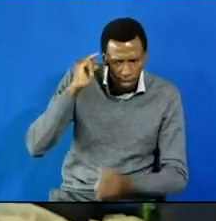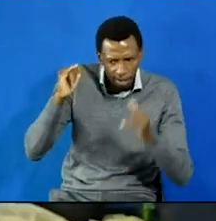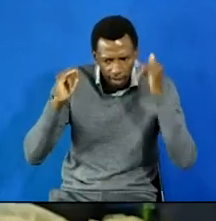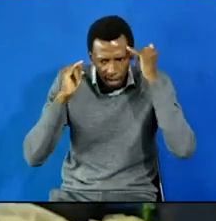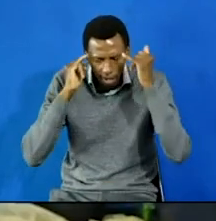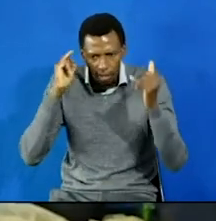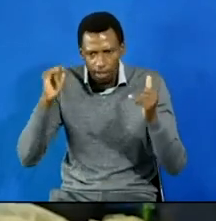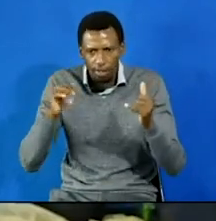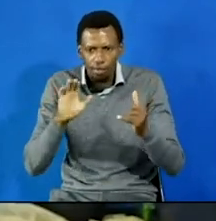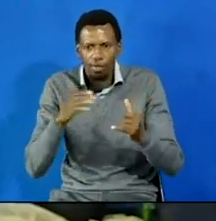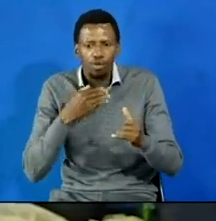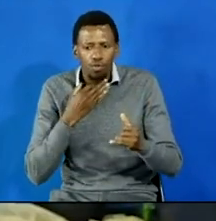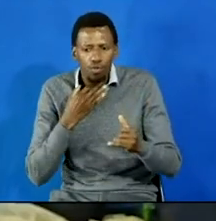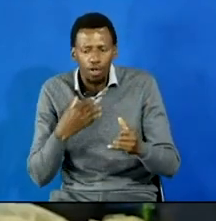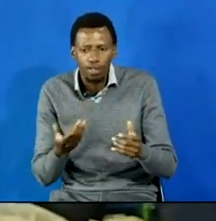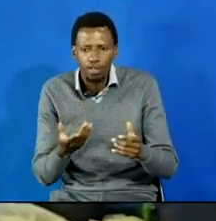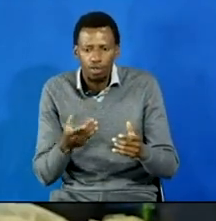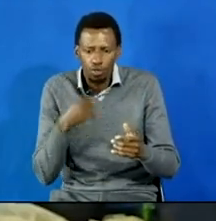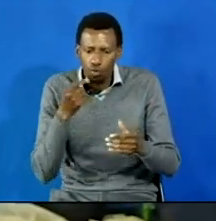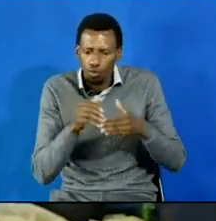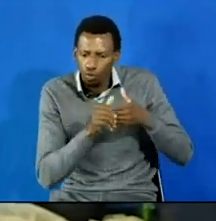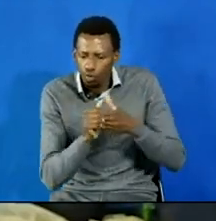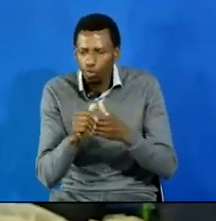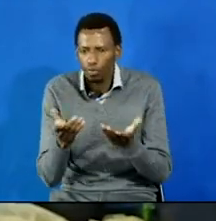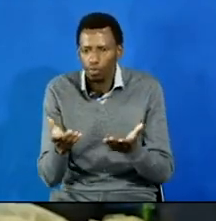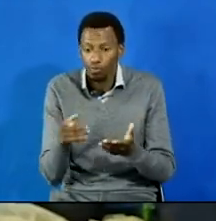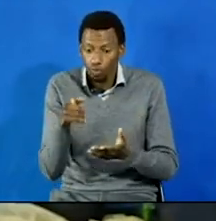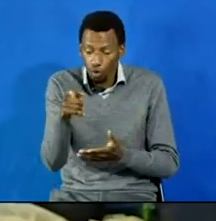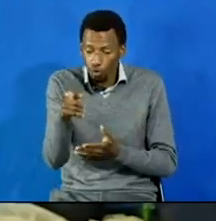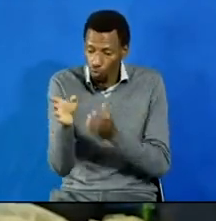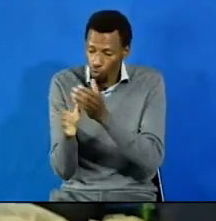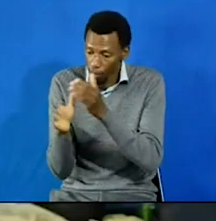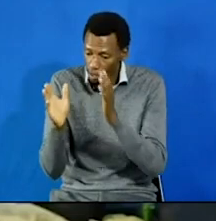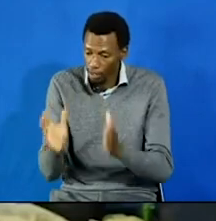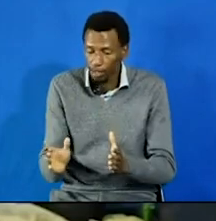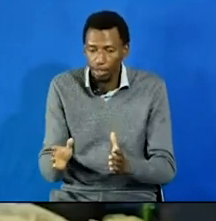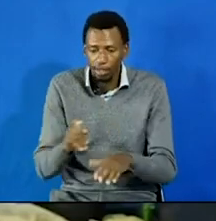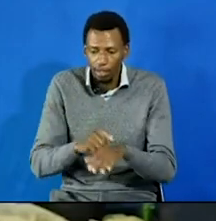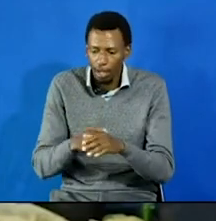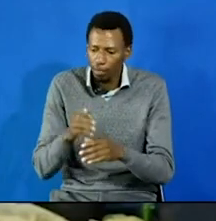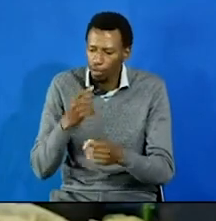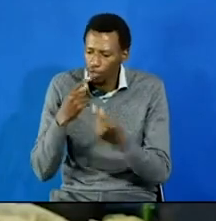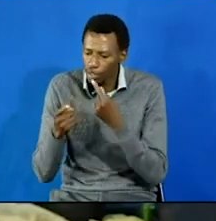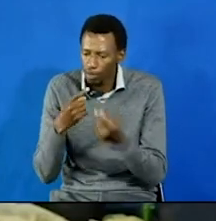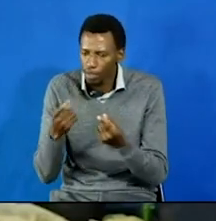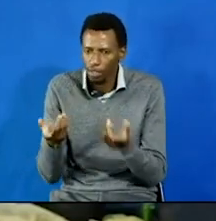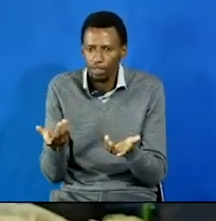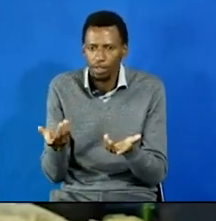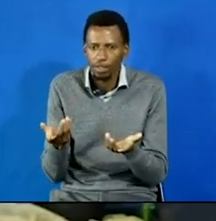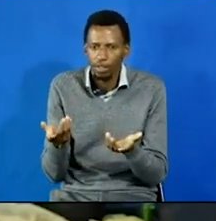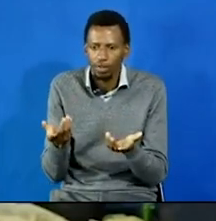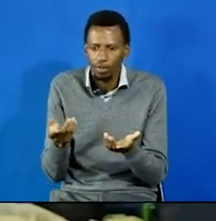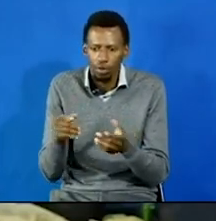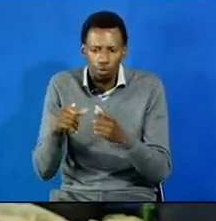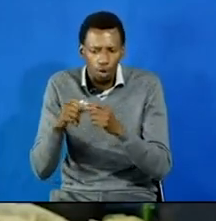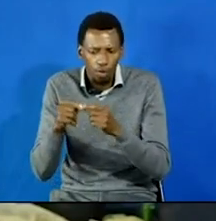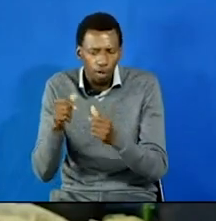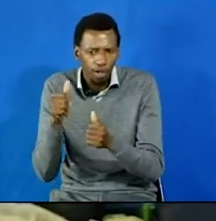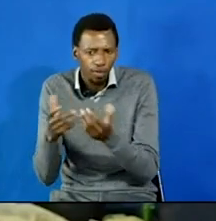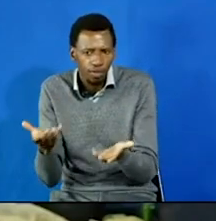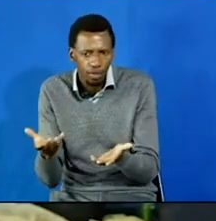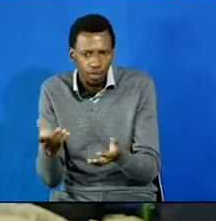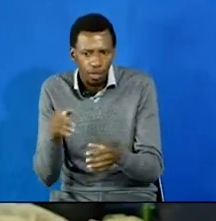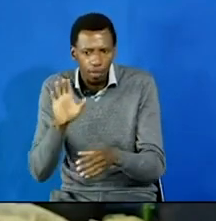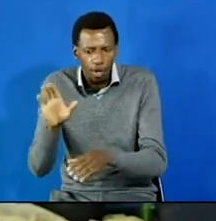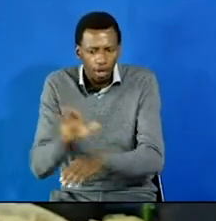your wants? When you speak as an ambassador, what ones do you speak? When you listen to music, what type of